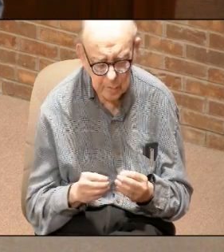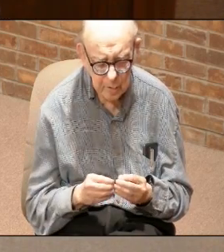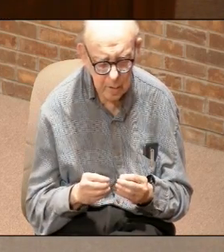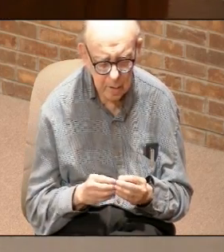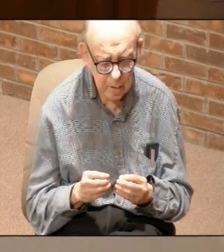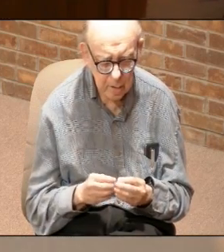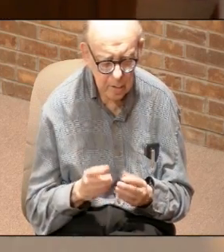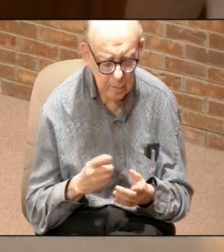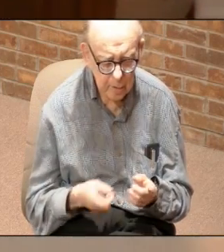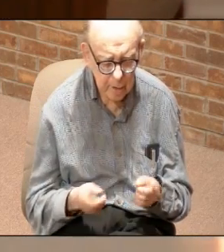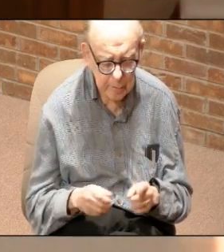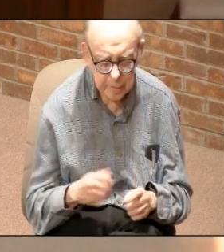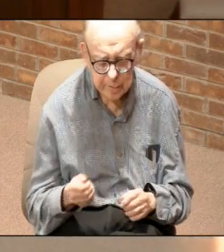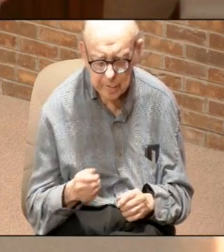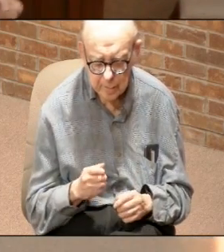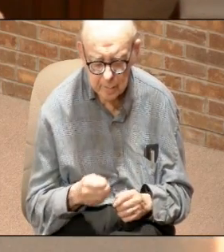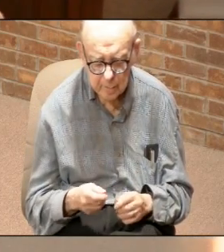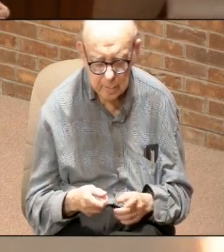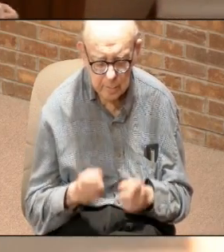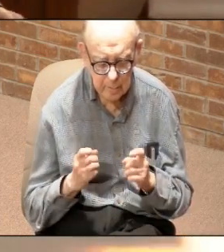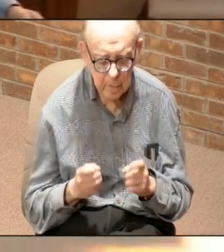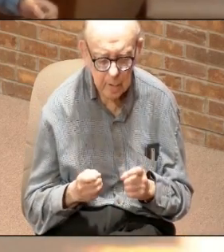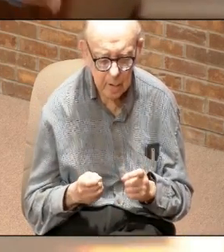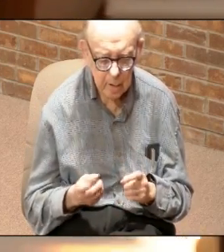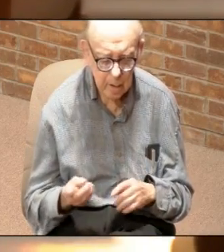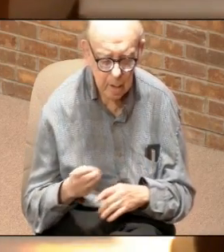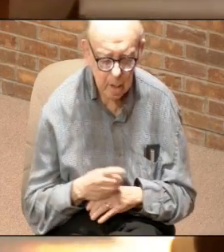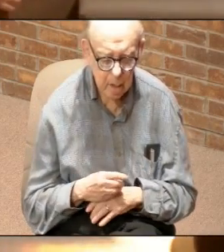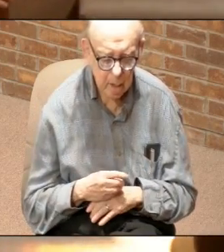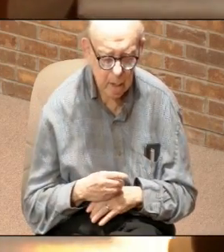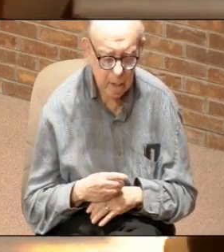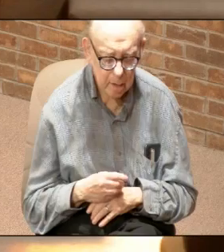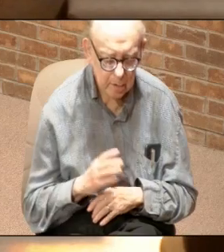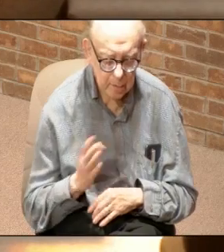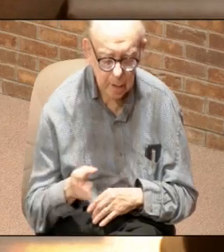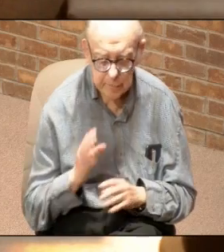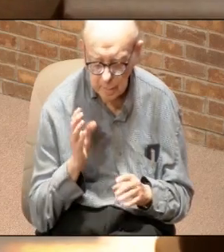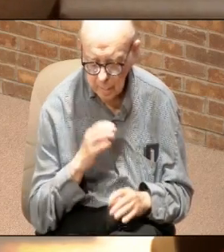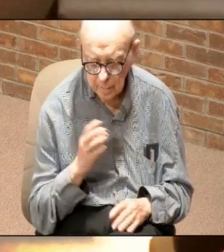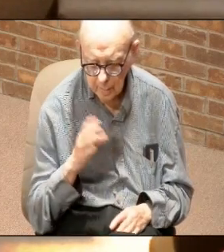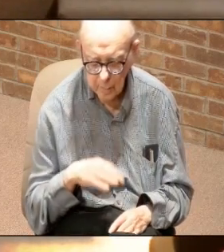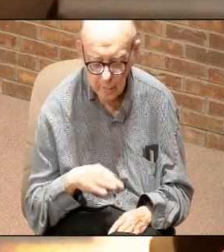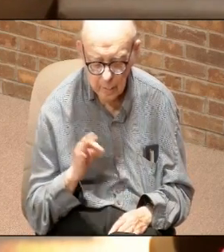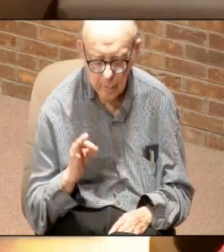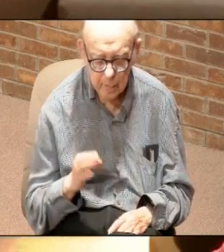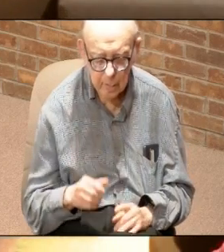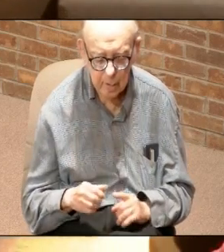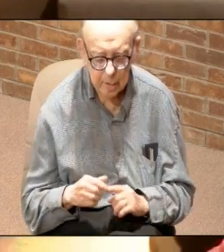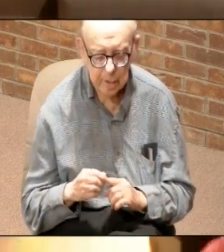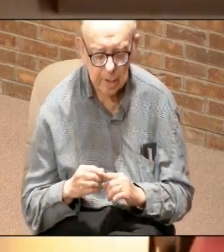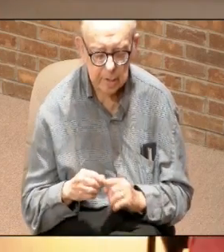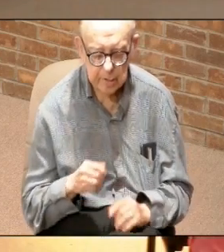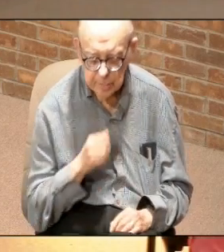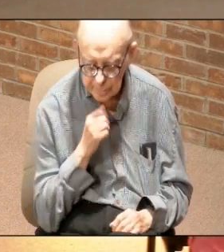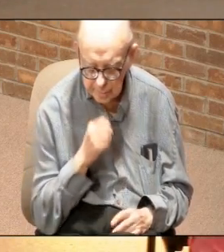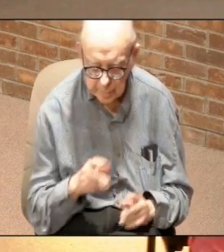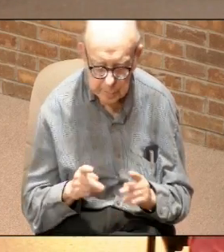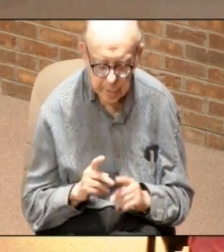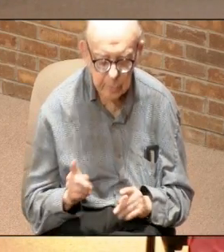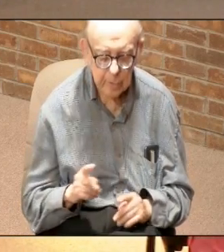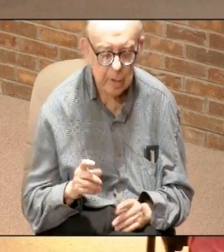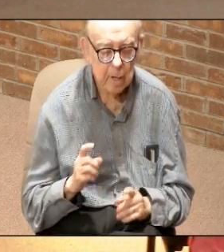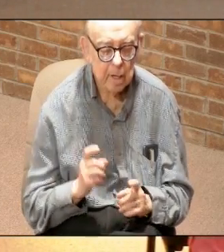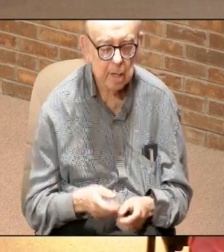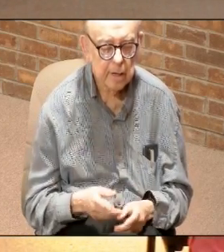know what happened to it. Then all of a sudden one day you're out there looking and you find that secret spot where that gift's